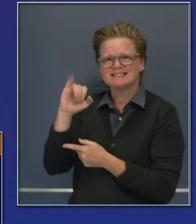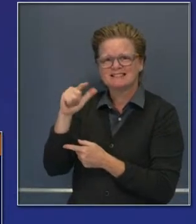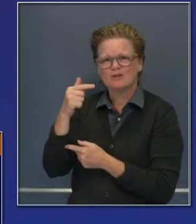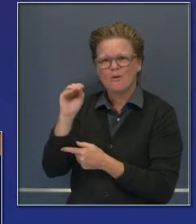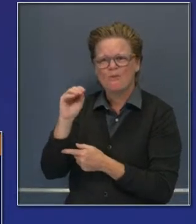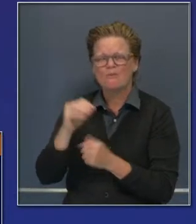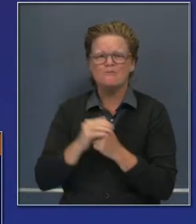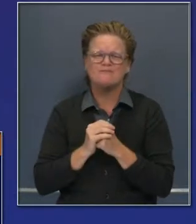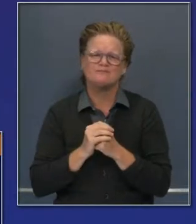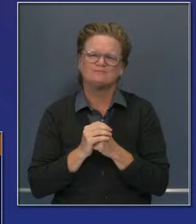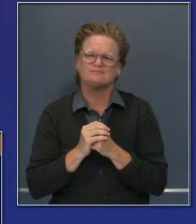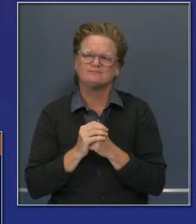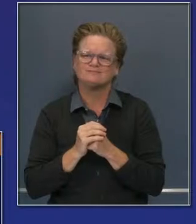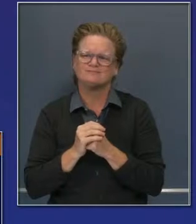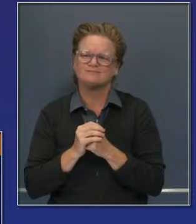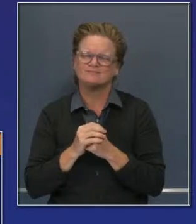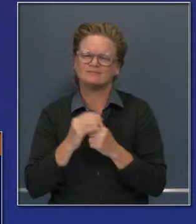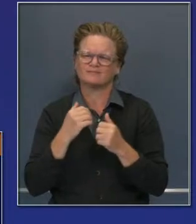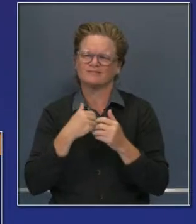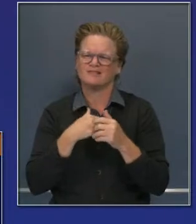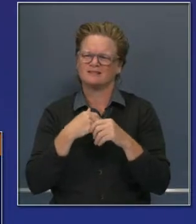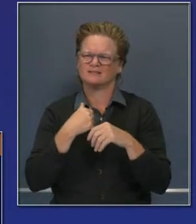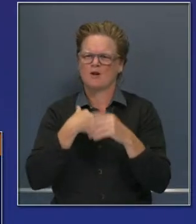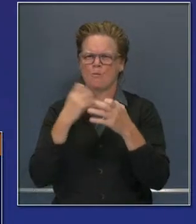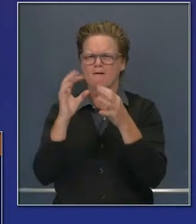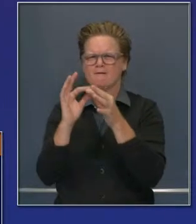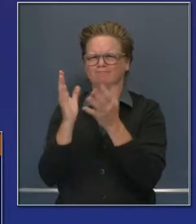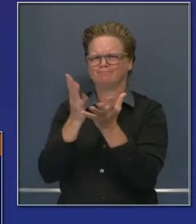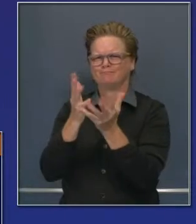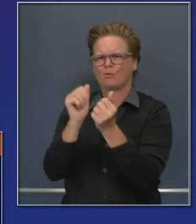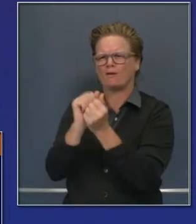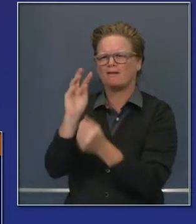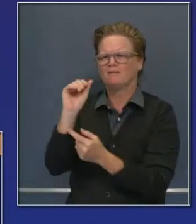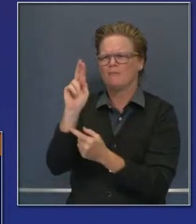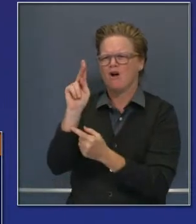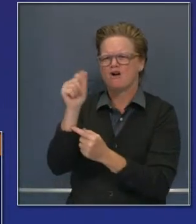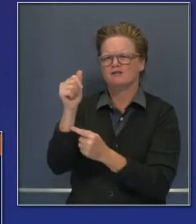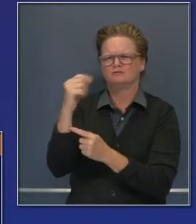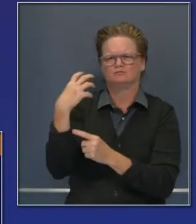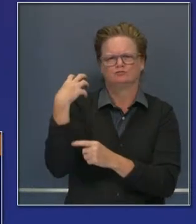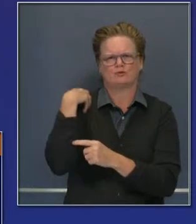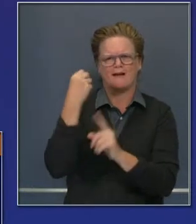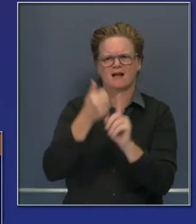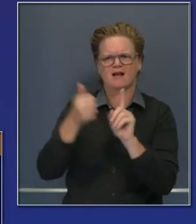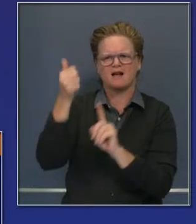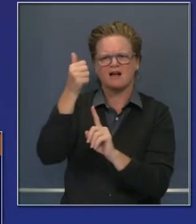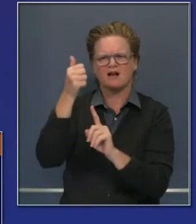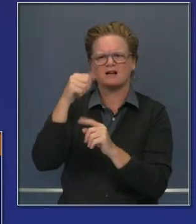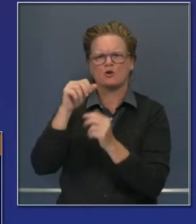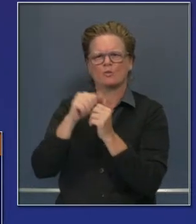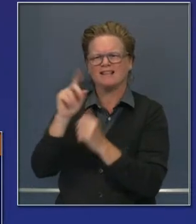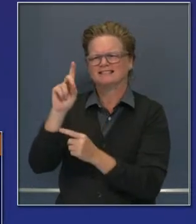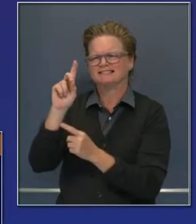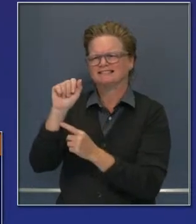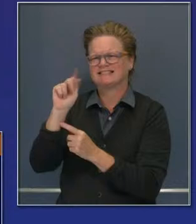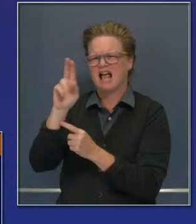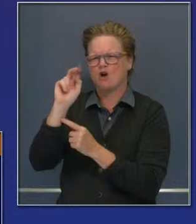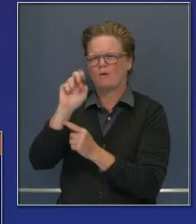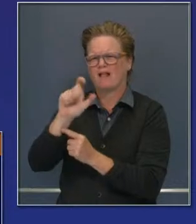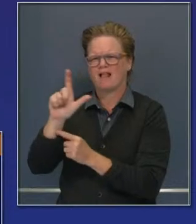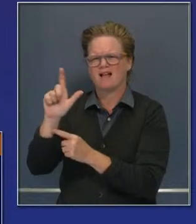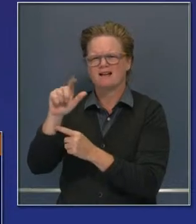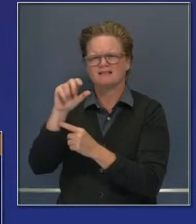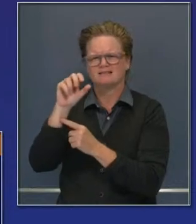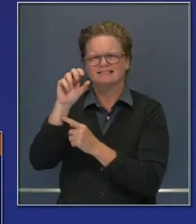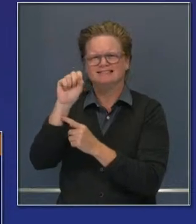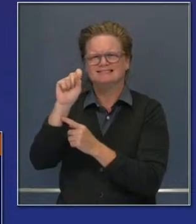Mark Ridley Thomas, Supervisor Mark Ridley Thomas, the co-chair, along with Daryl Steinberg of our homelessness task force. They have 5